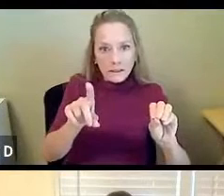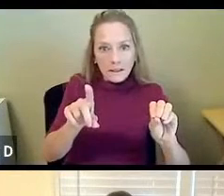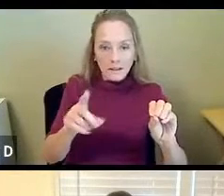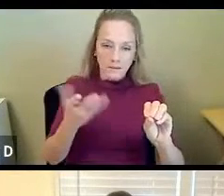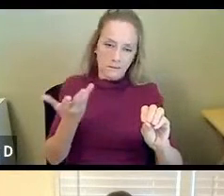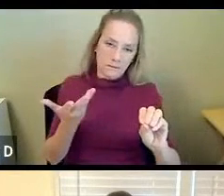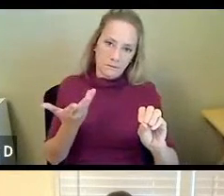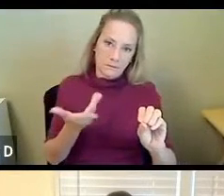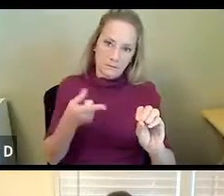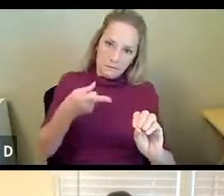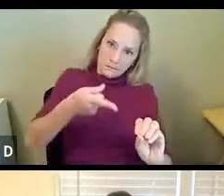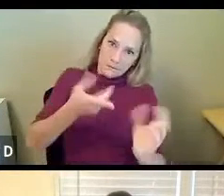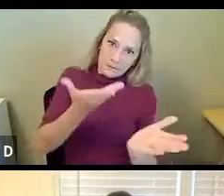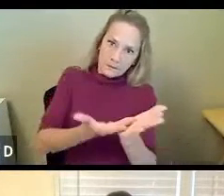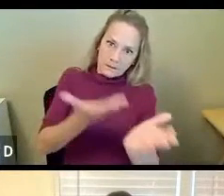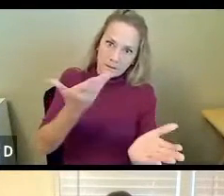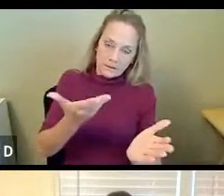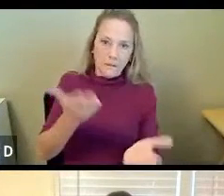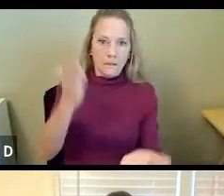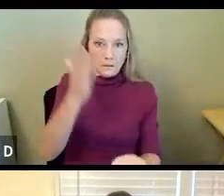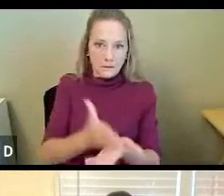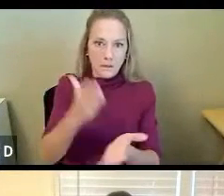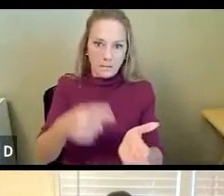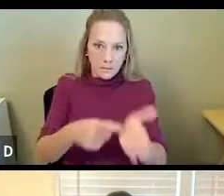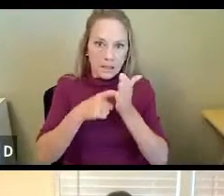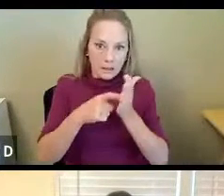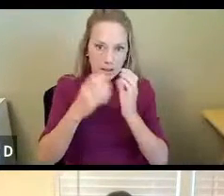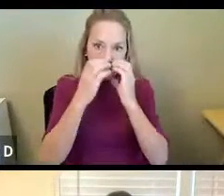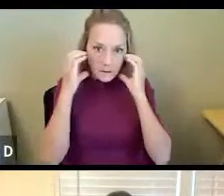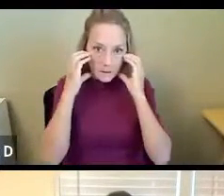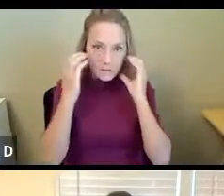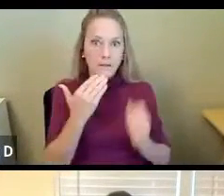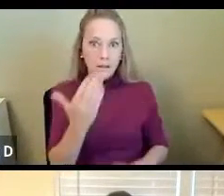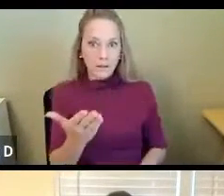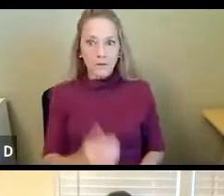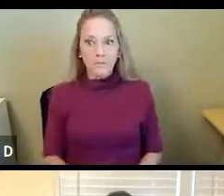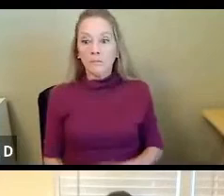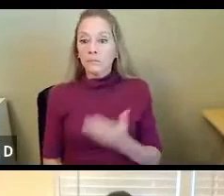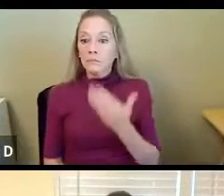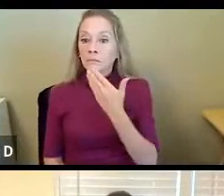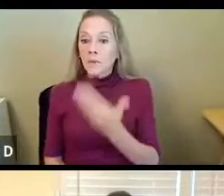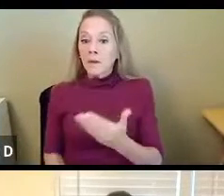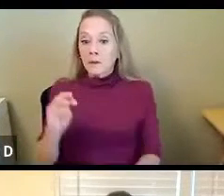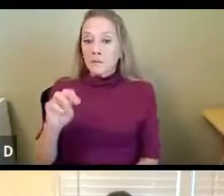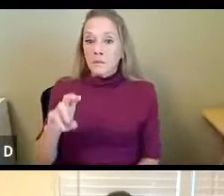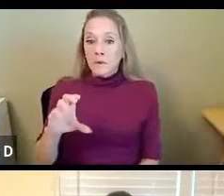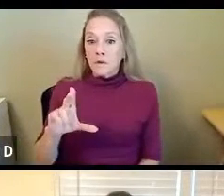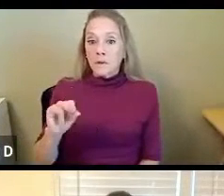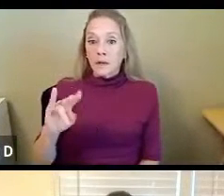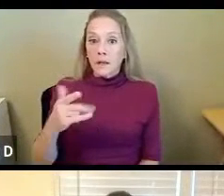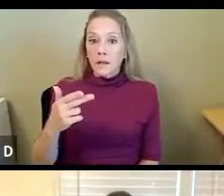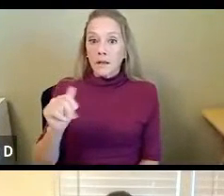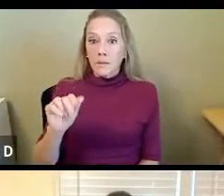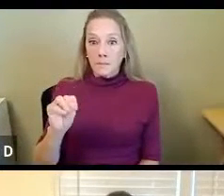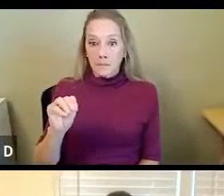for itself. Rescind the mandates. Thank you. Thank you, Mr. Cunningham.